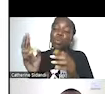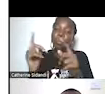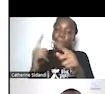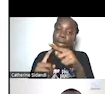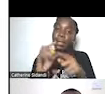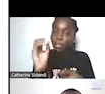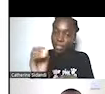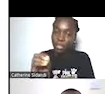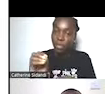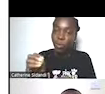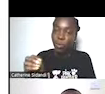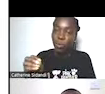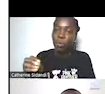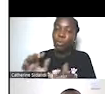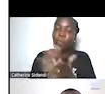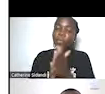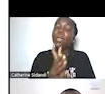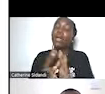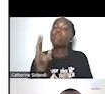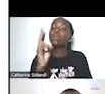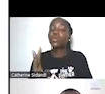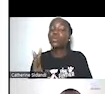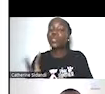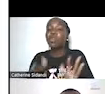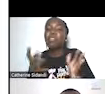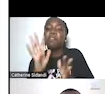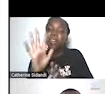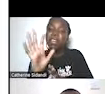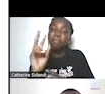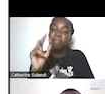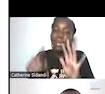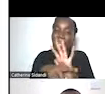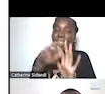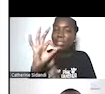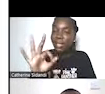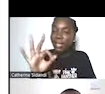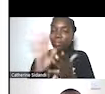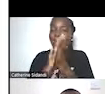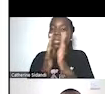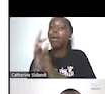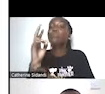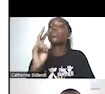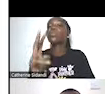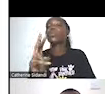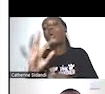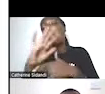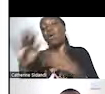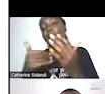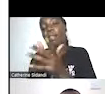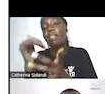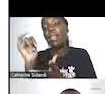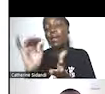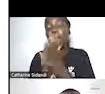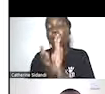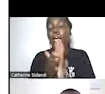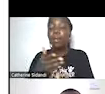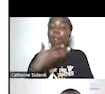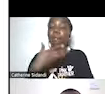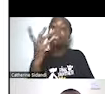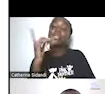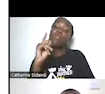gives you same 2, or 5 - 3. All those can give you the answer which you're looking for at, which is 2. So it's you to look at where